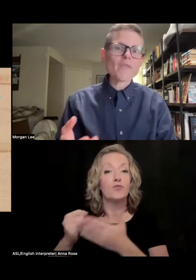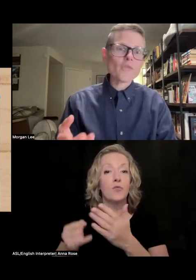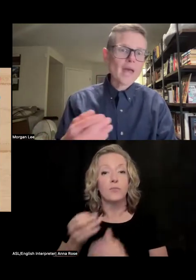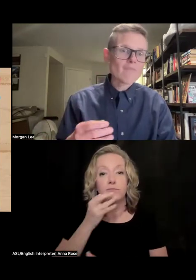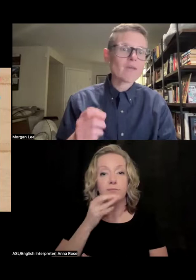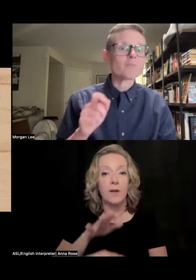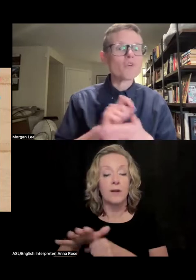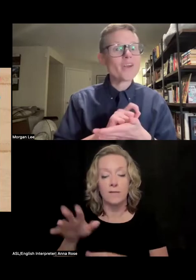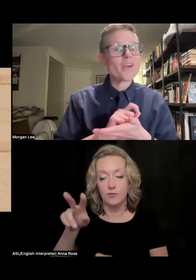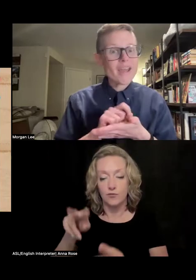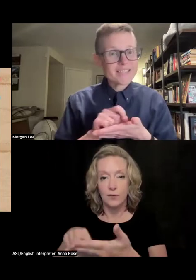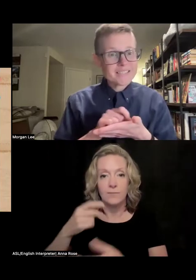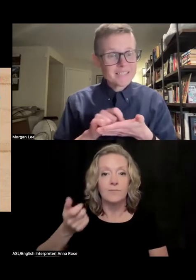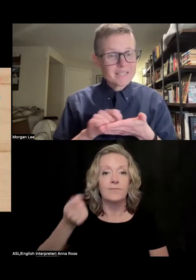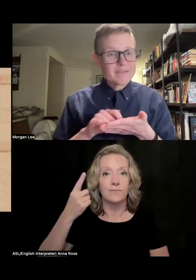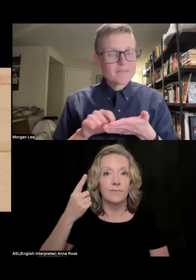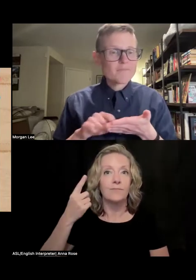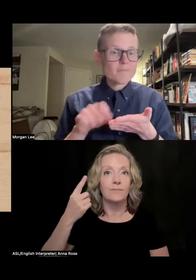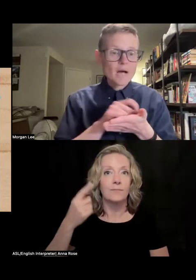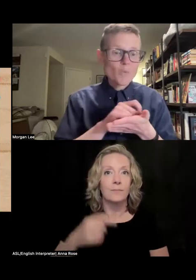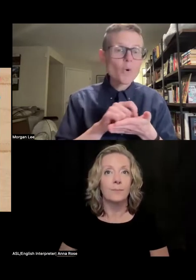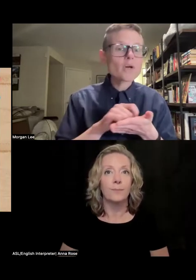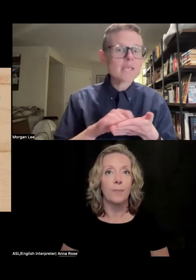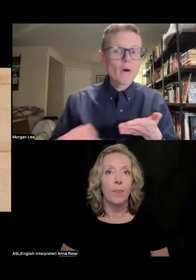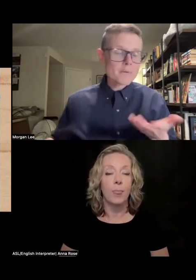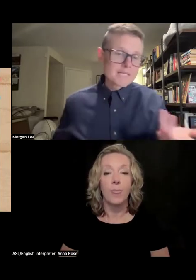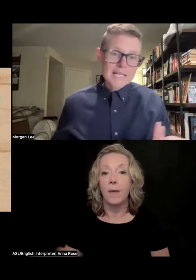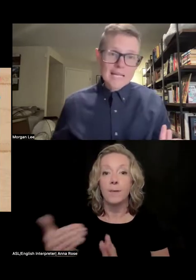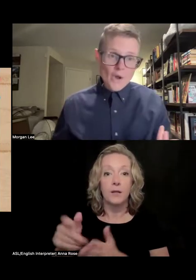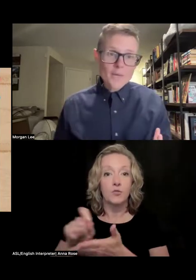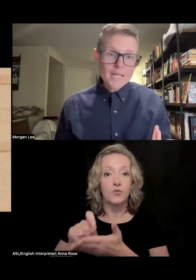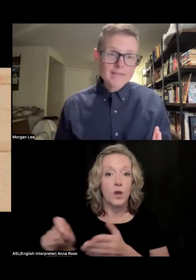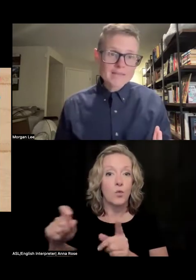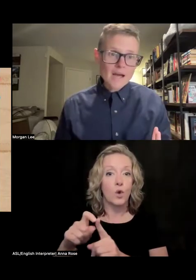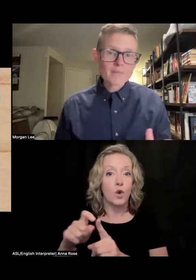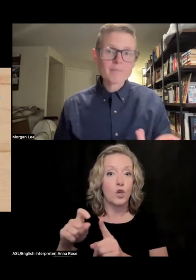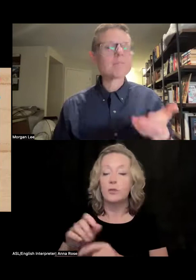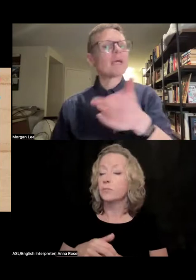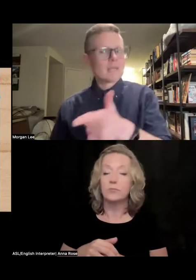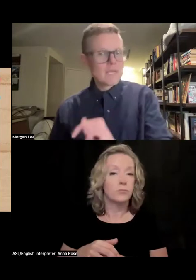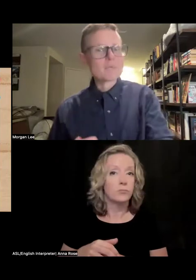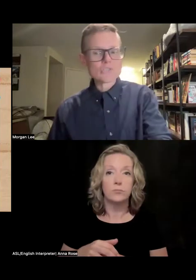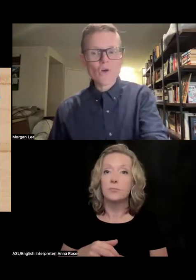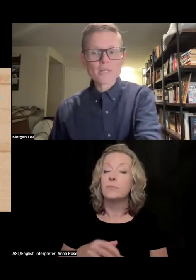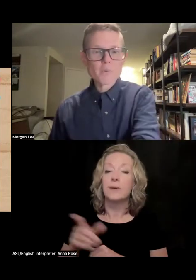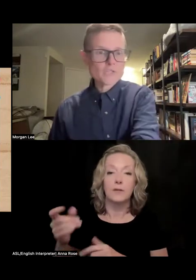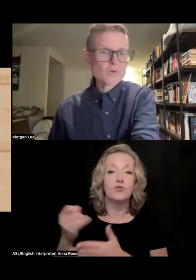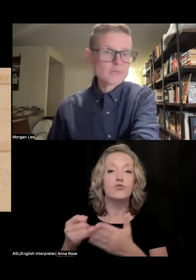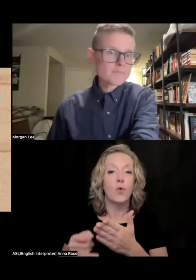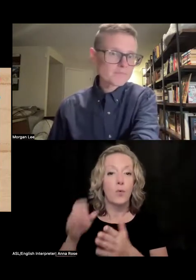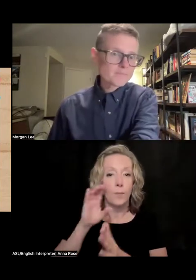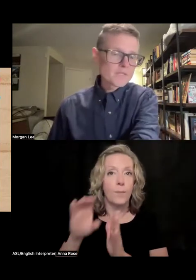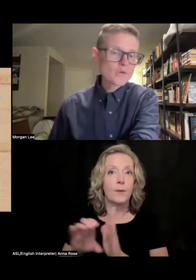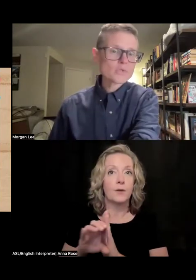So rather than have him try to write words out because he didn't know any at the time, he would just draw us